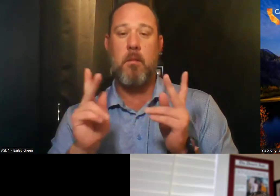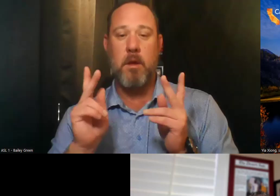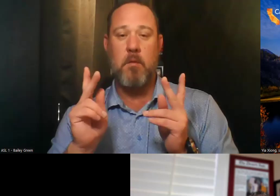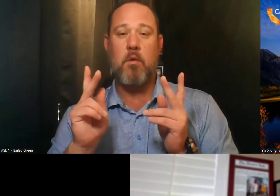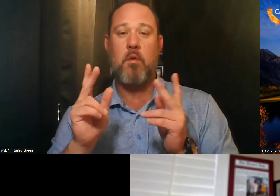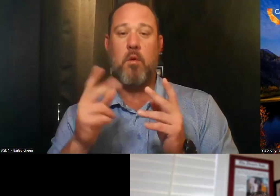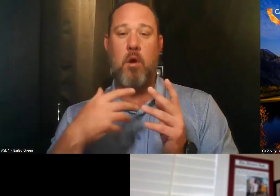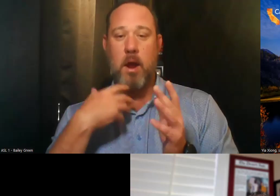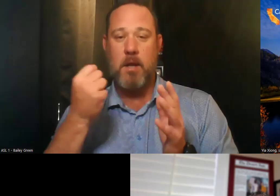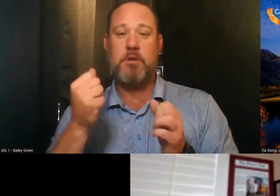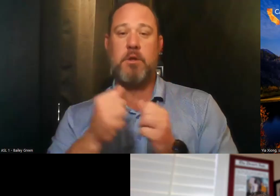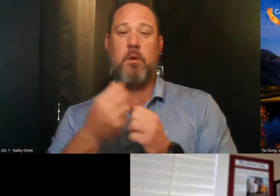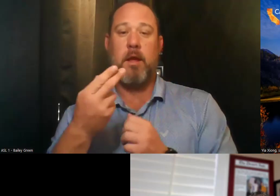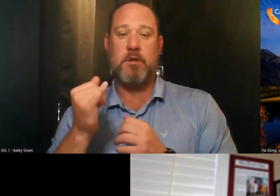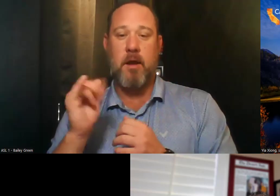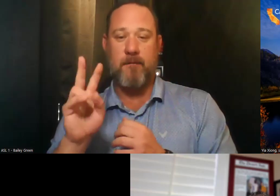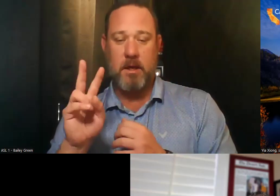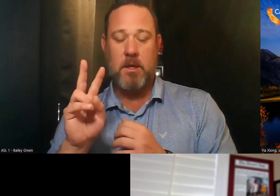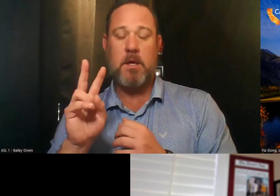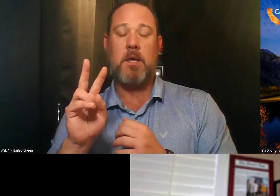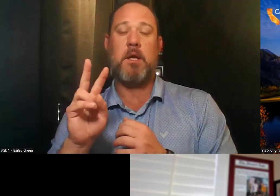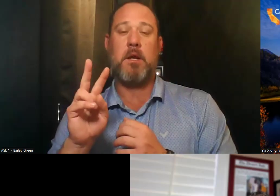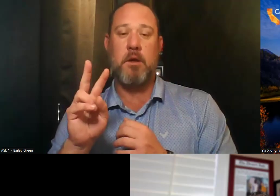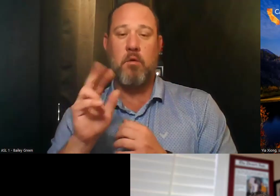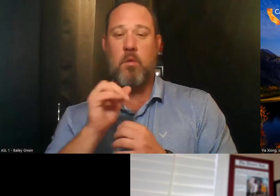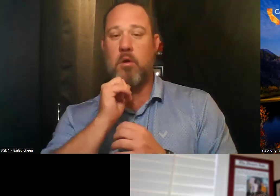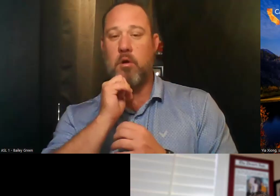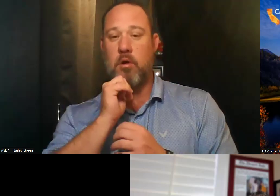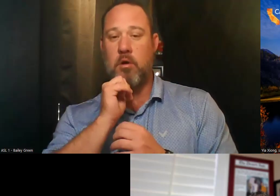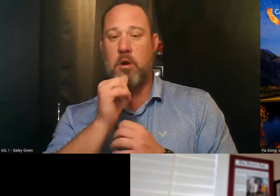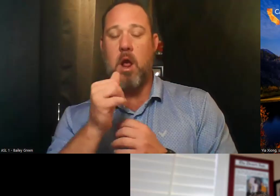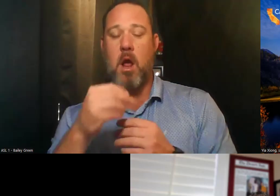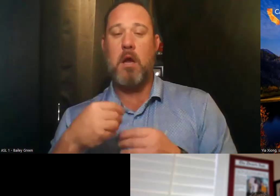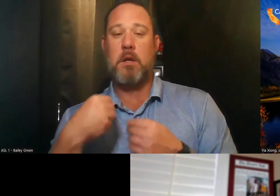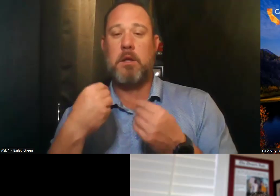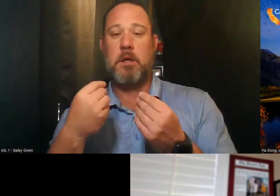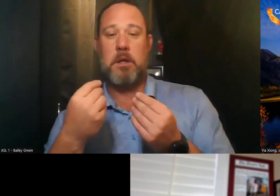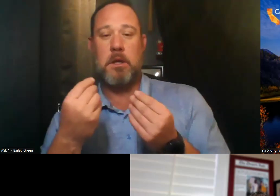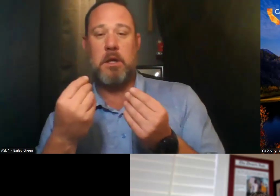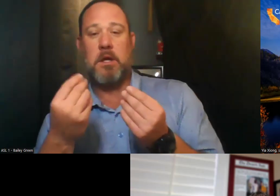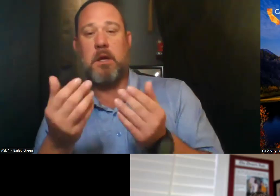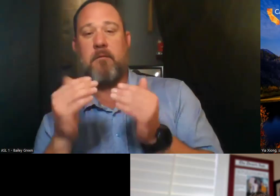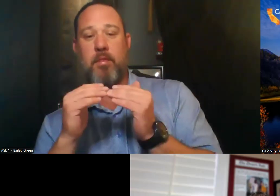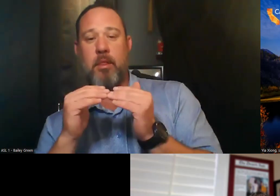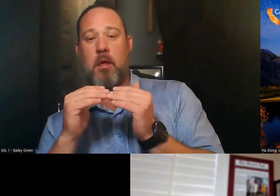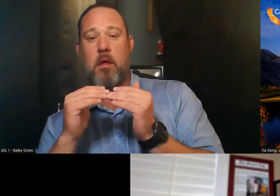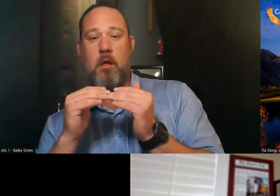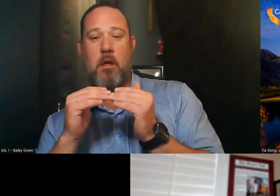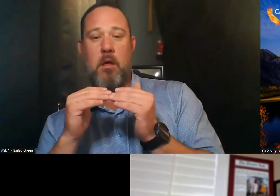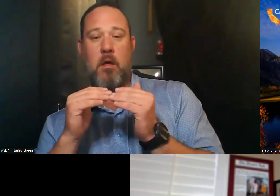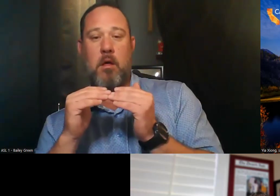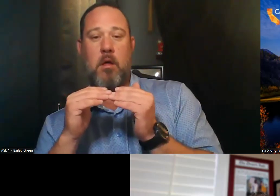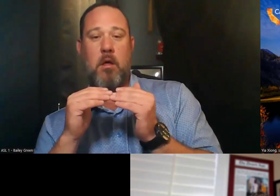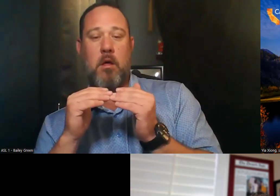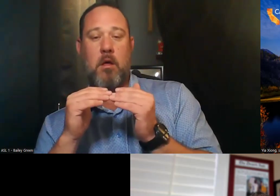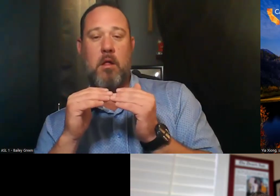with HIV were not exactly given the level of